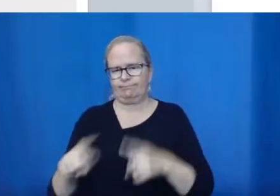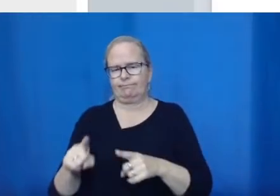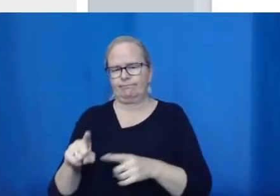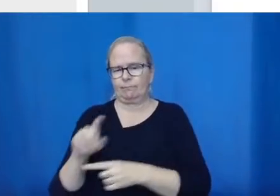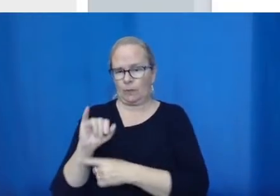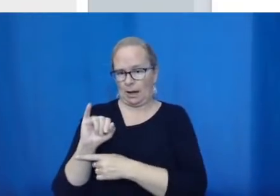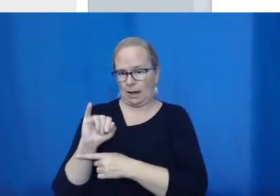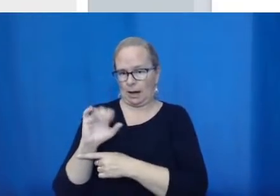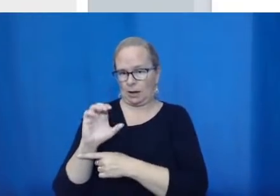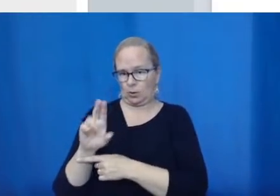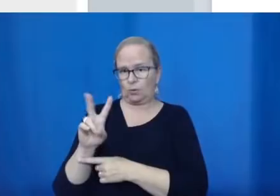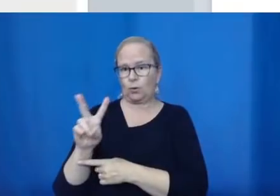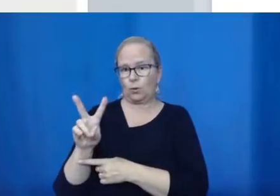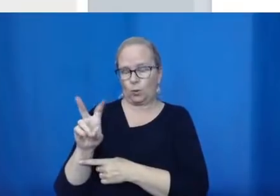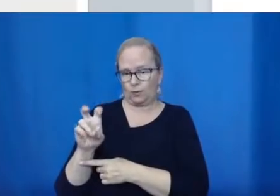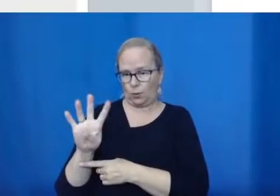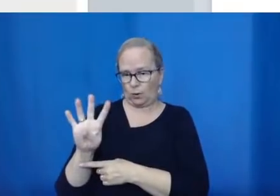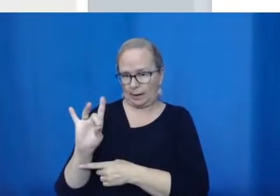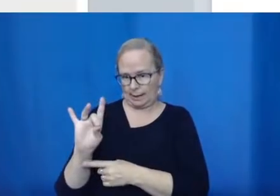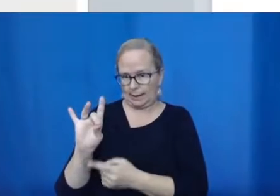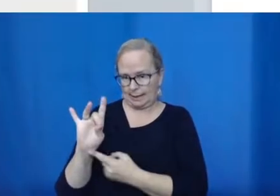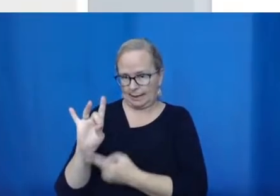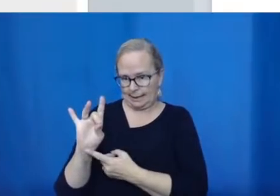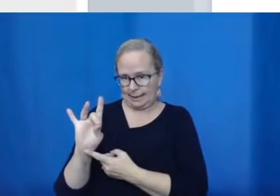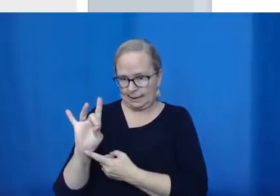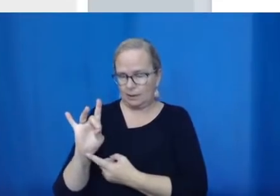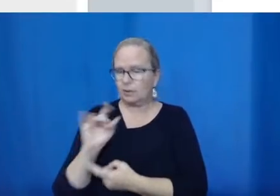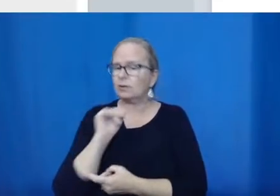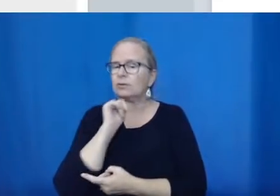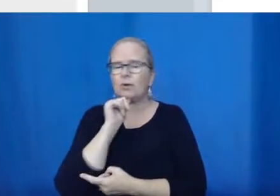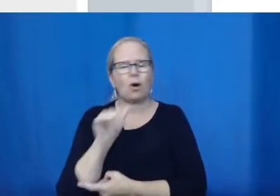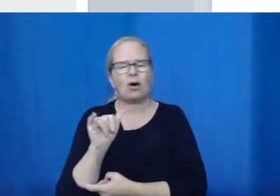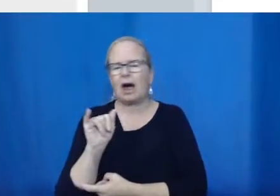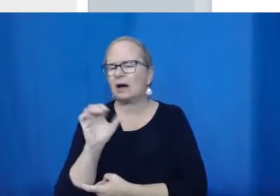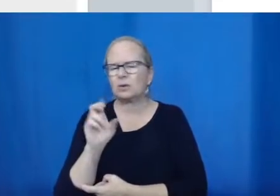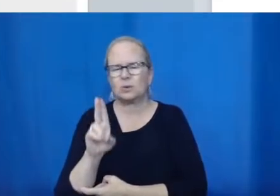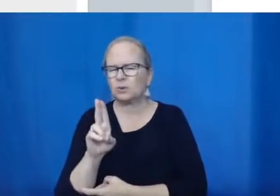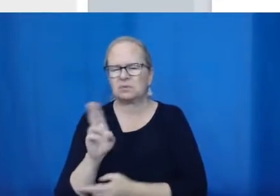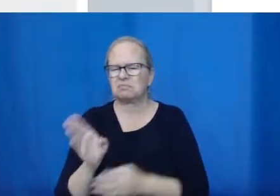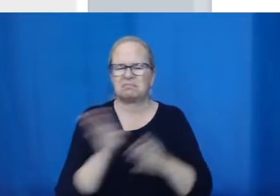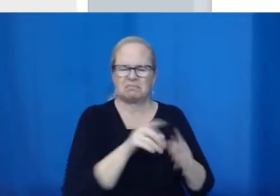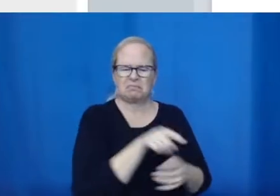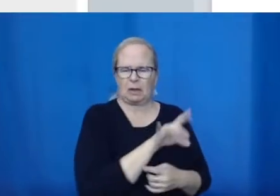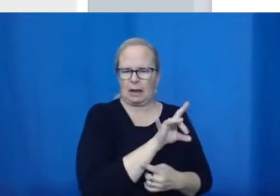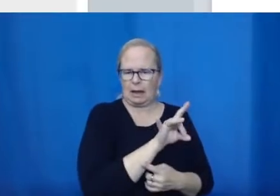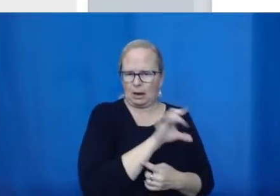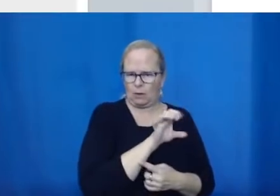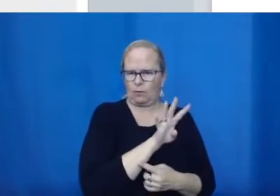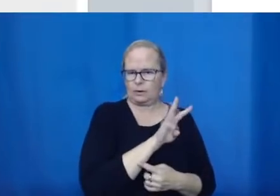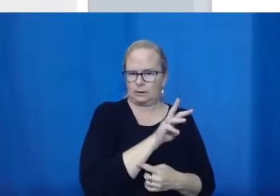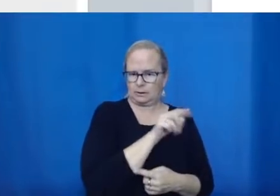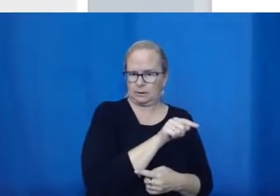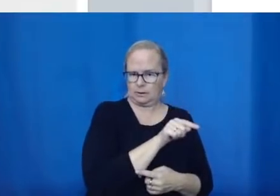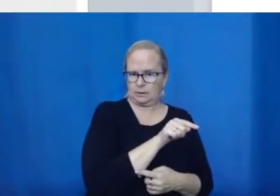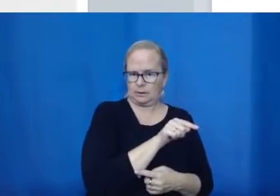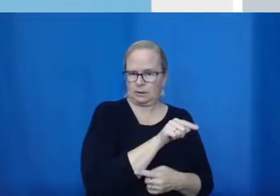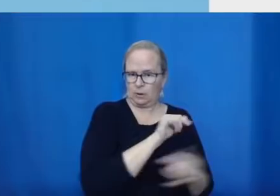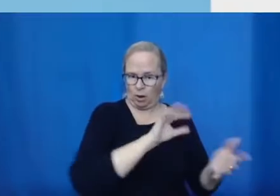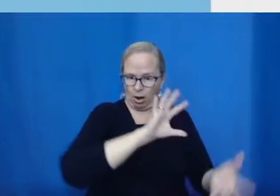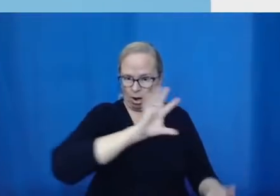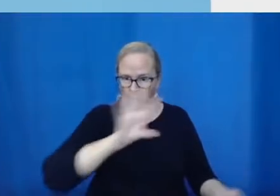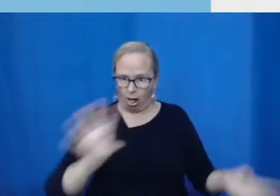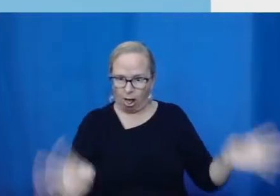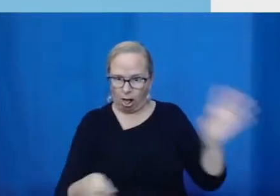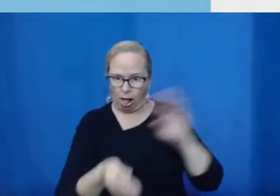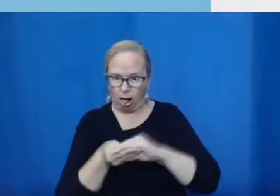And thankfully, the total of ICU and non-ICU have plateaued for a little bit. Fingers crossed, because we've got a long